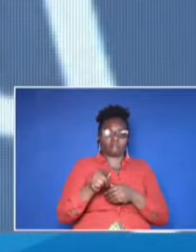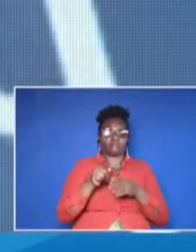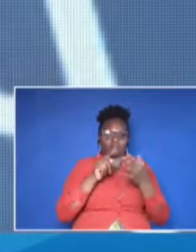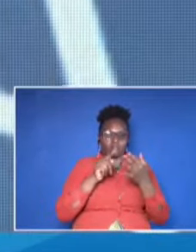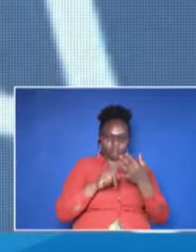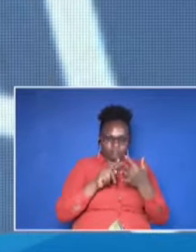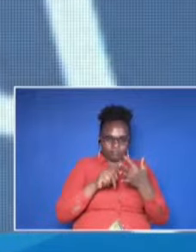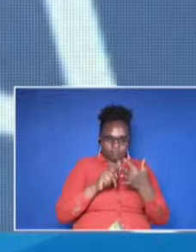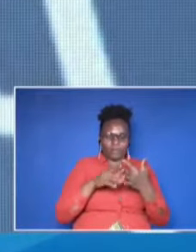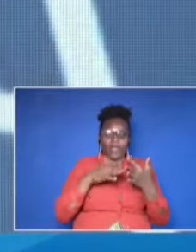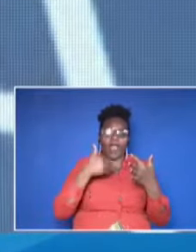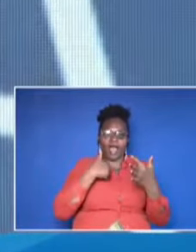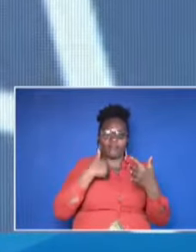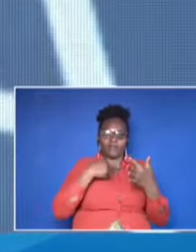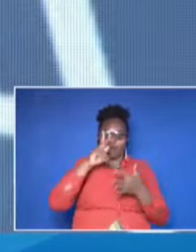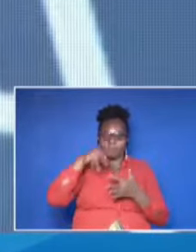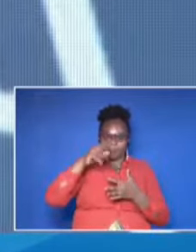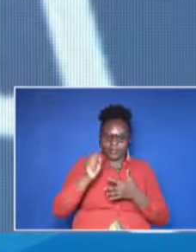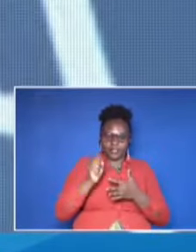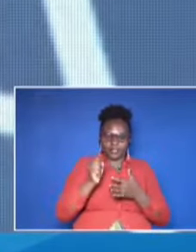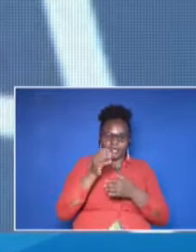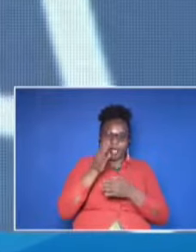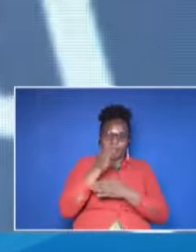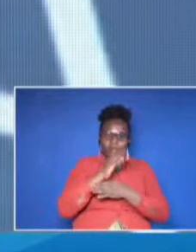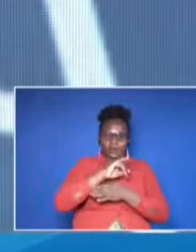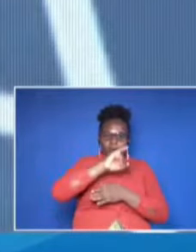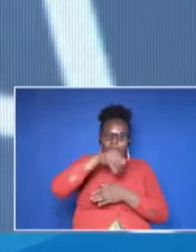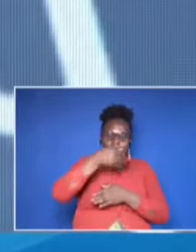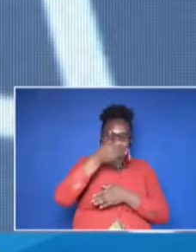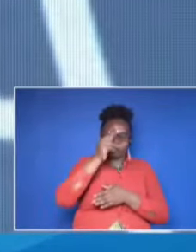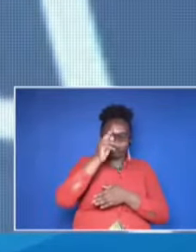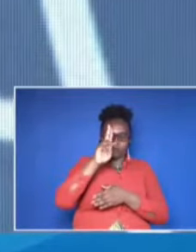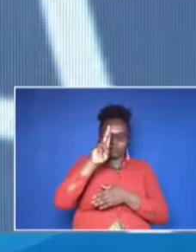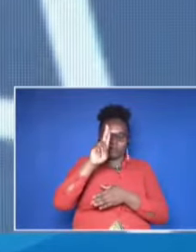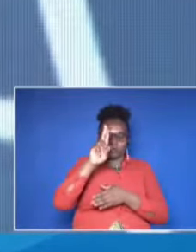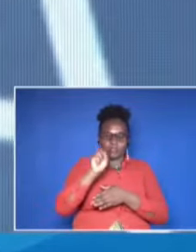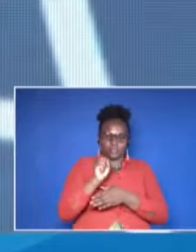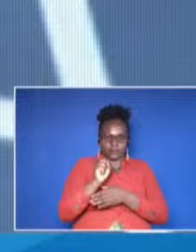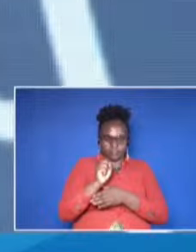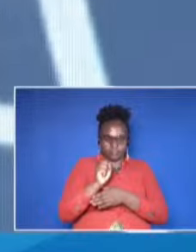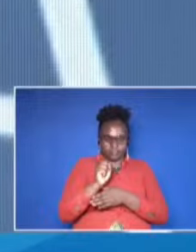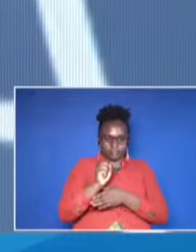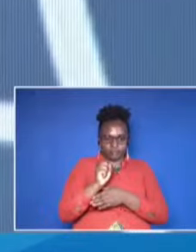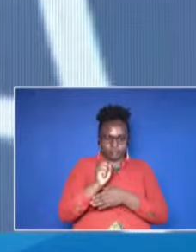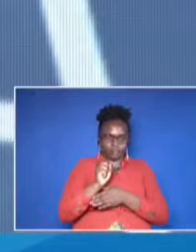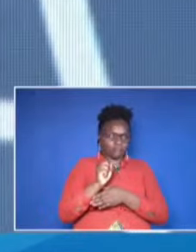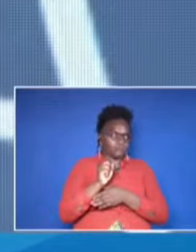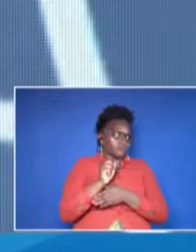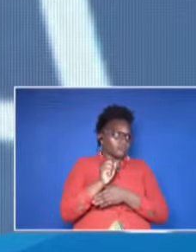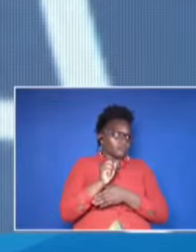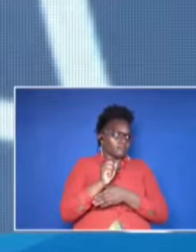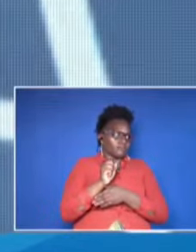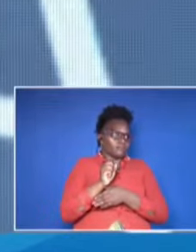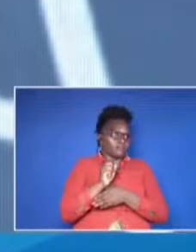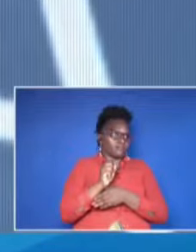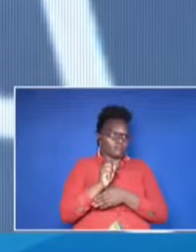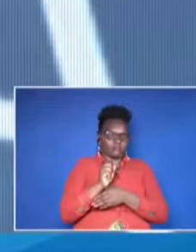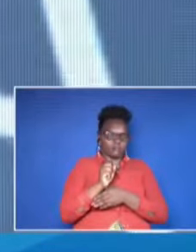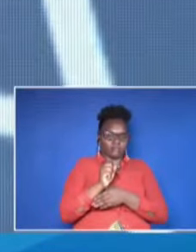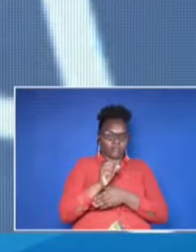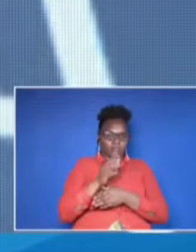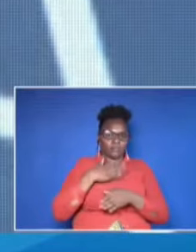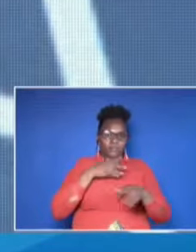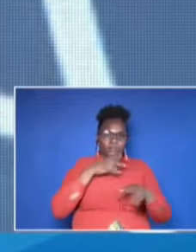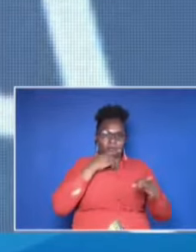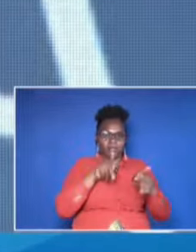MAA we have PS Ambassador Julius B Julius my